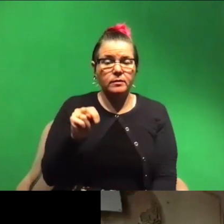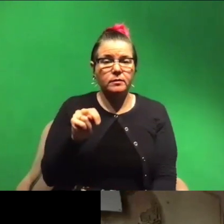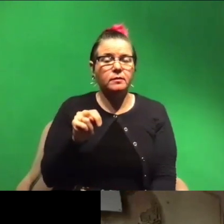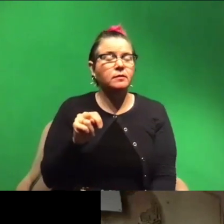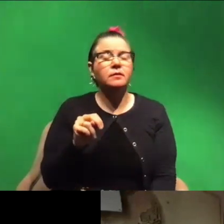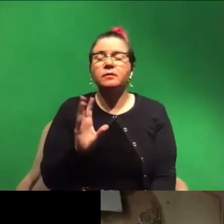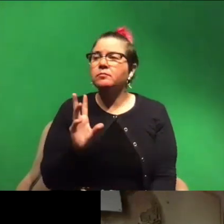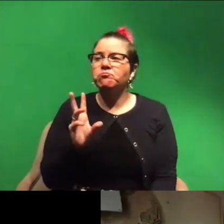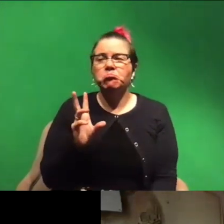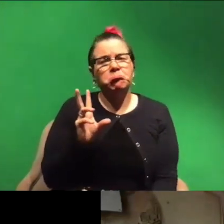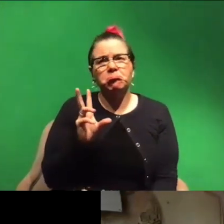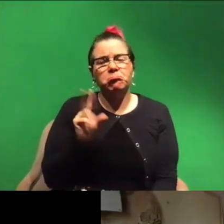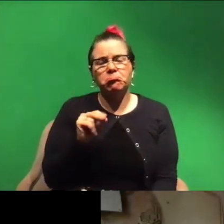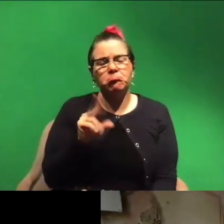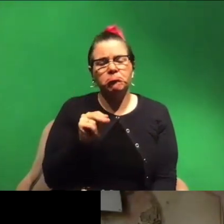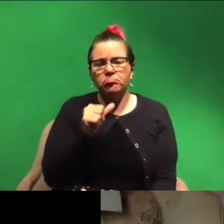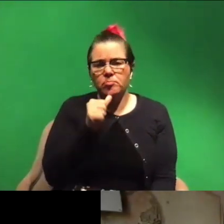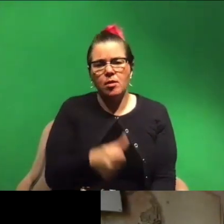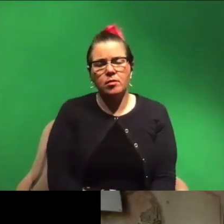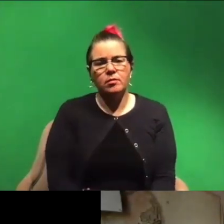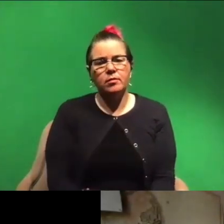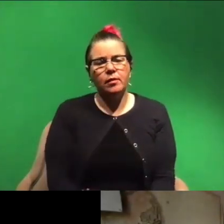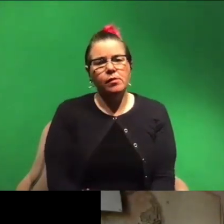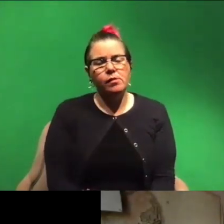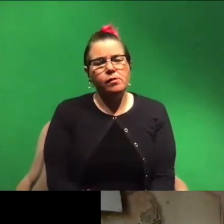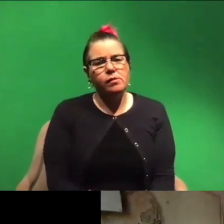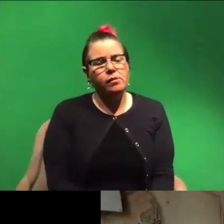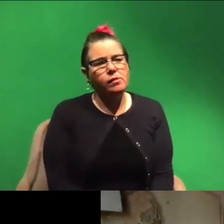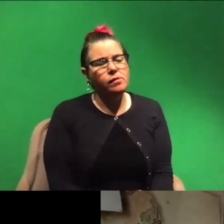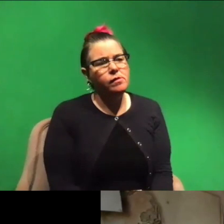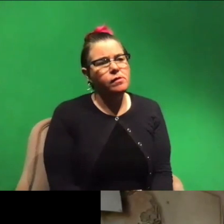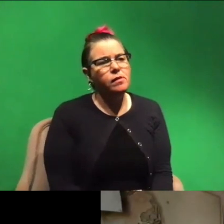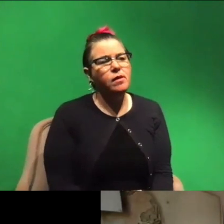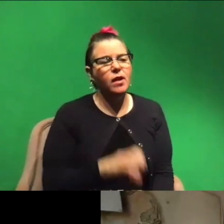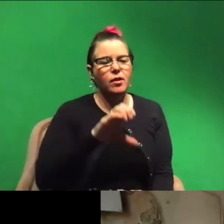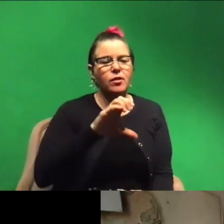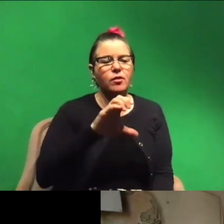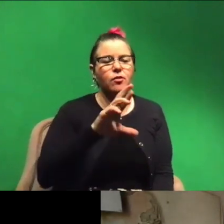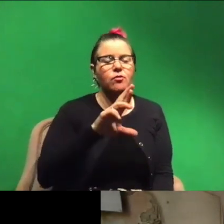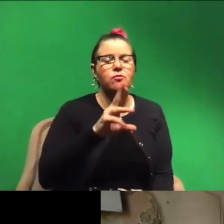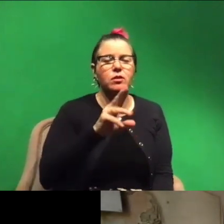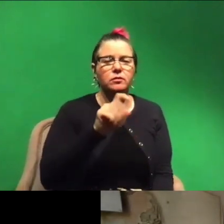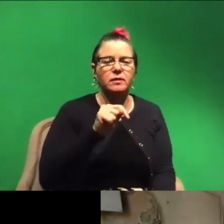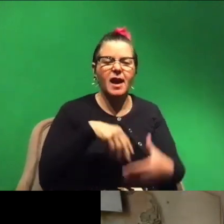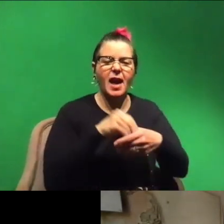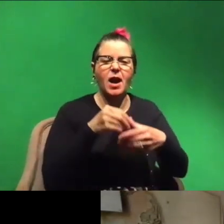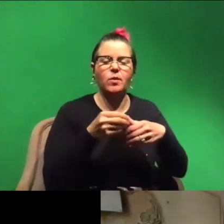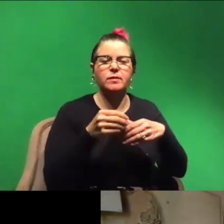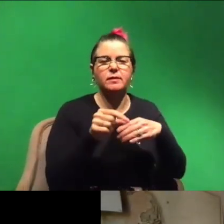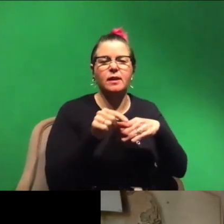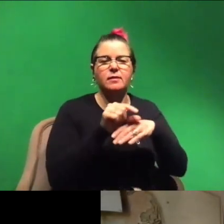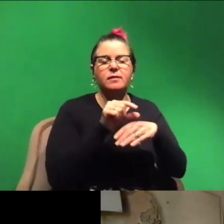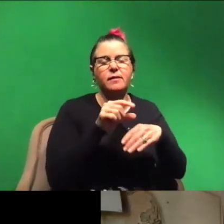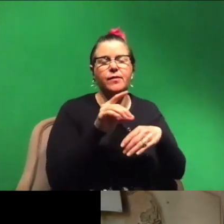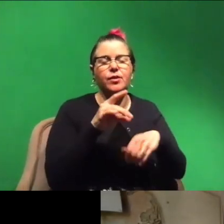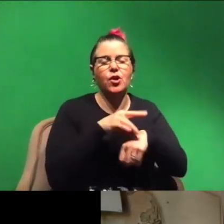No, there isn't. It's really, we'd say that the crust, so the outer bit of the Earth's surface is